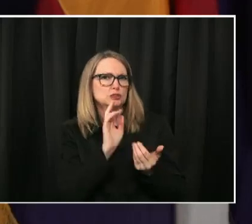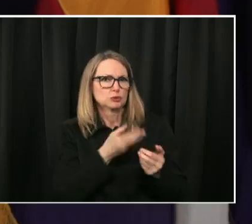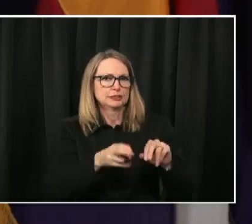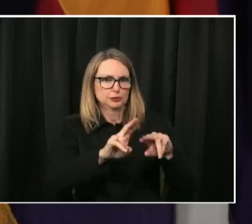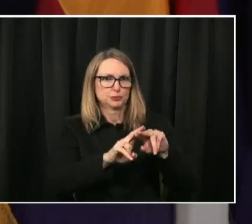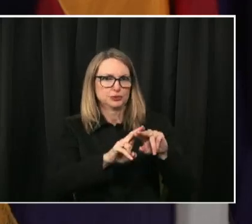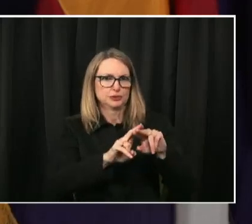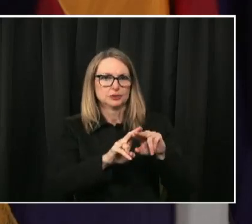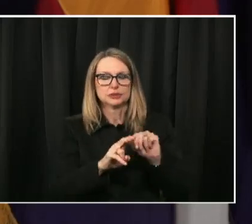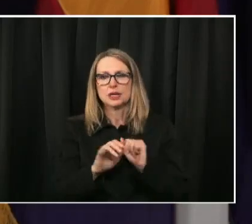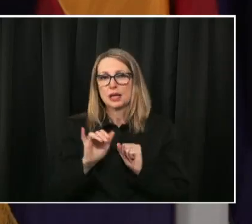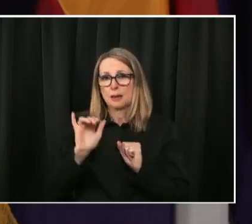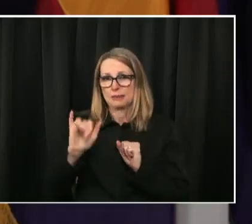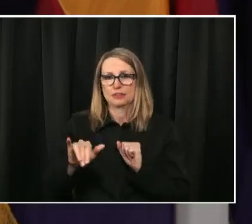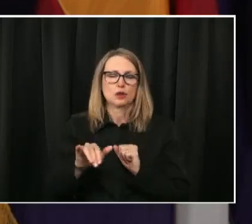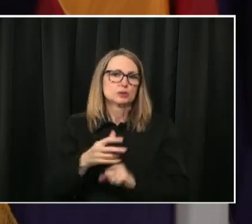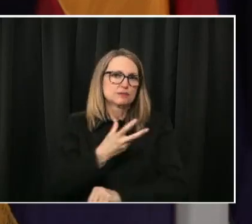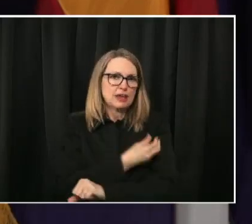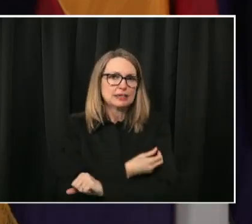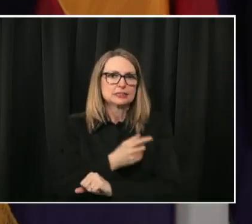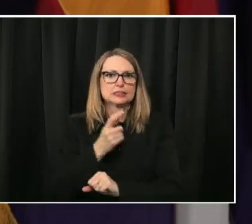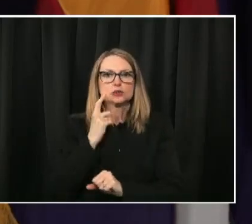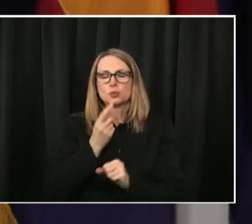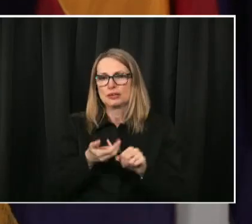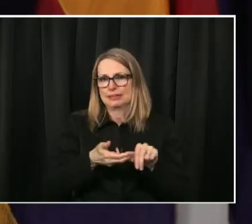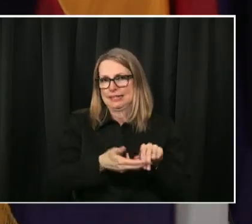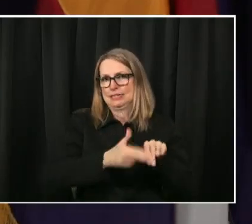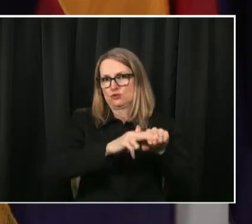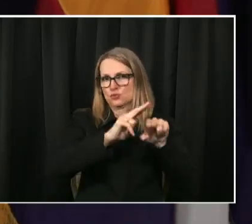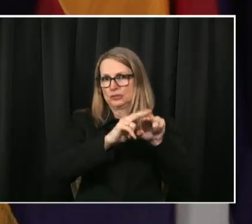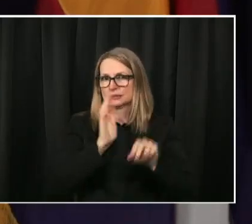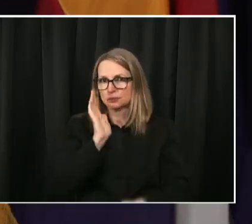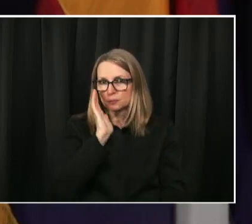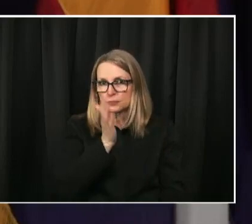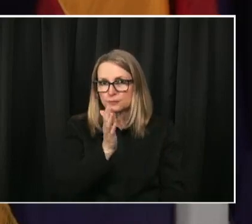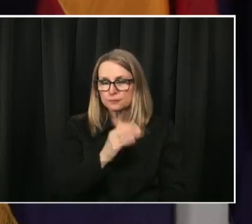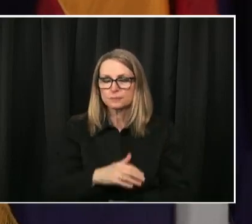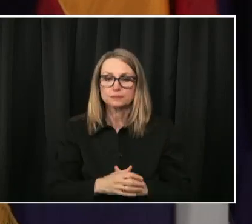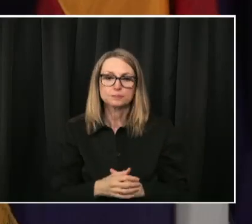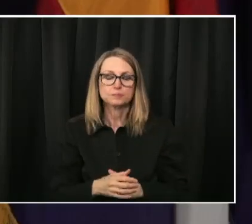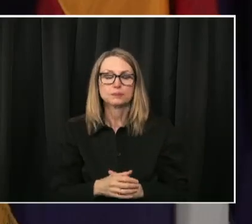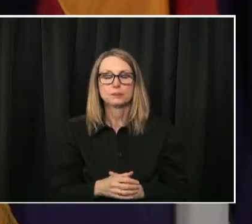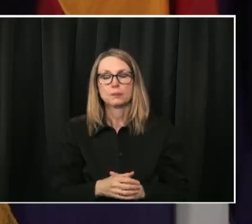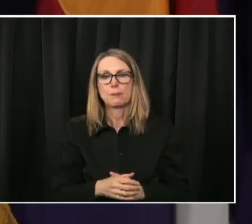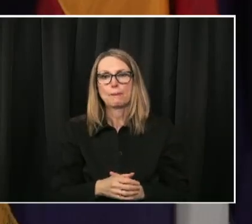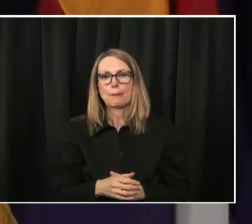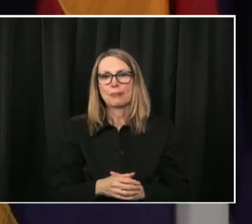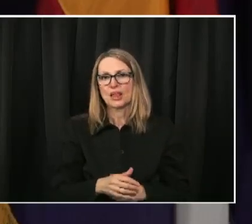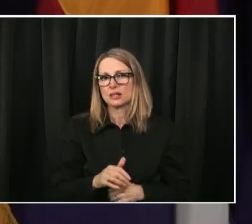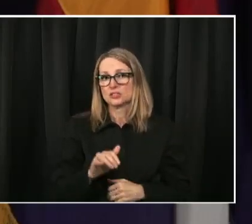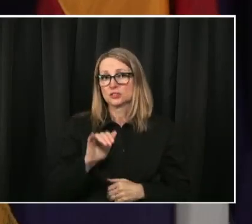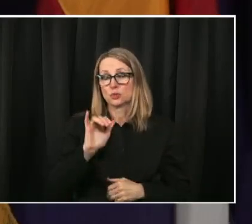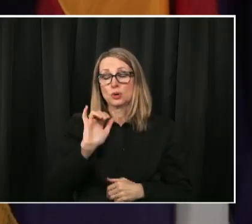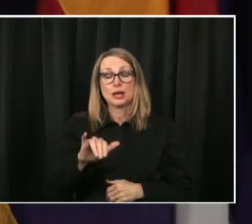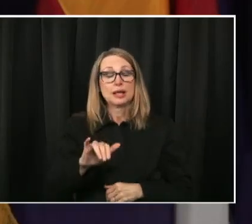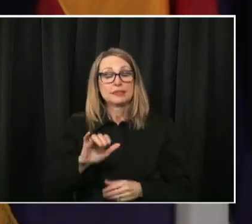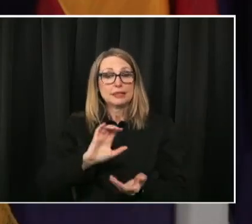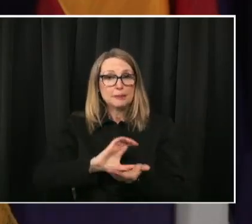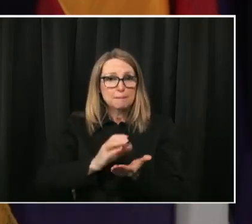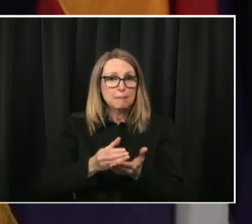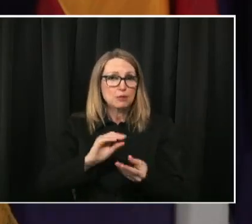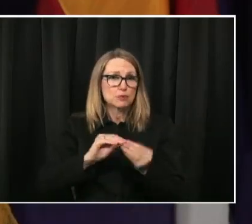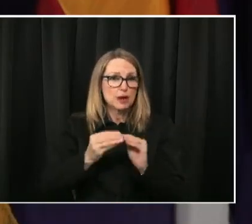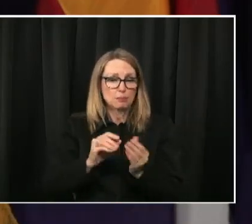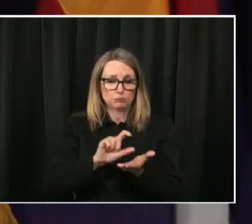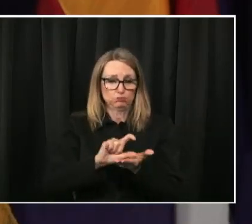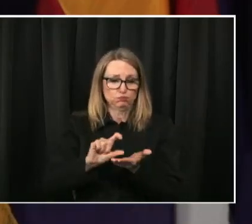supplies will continue to increase. We expect that the vaccination supplies hitting the state will reach